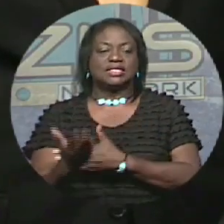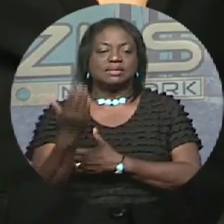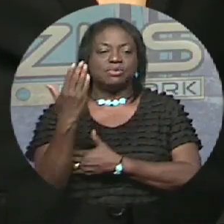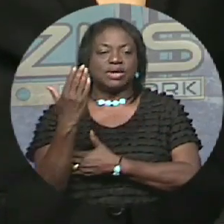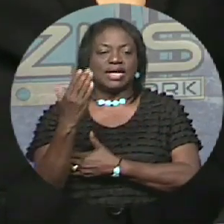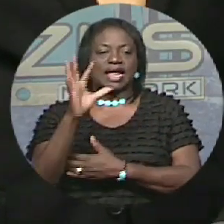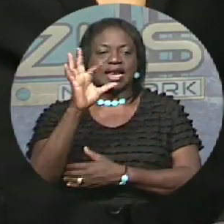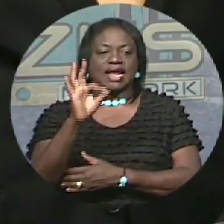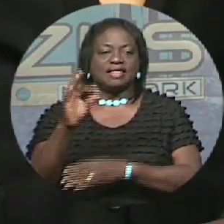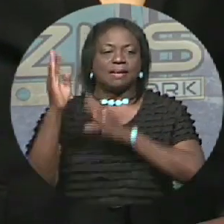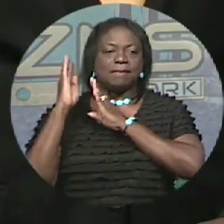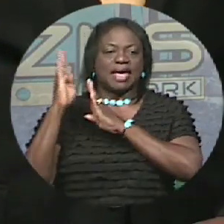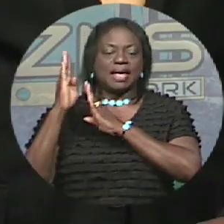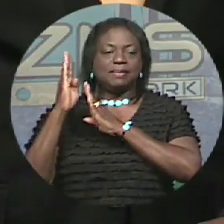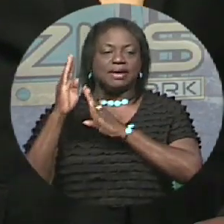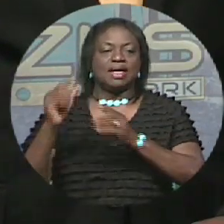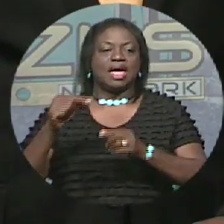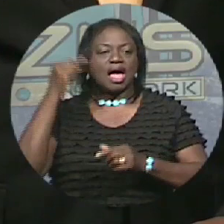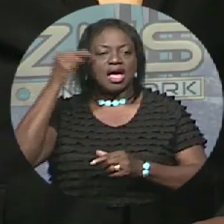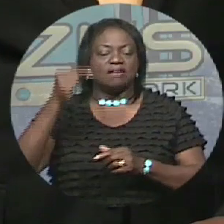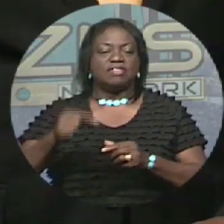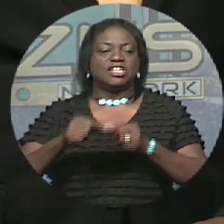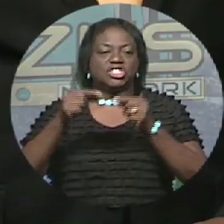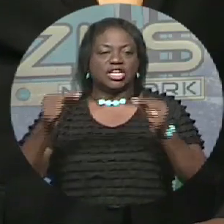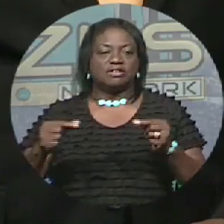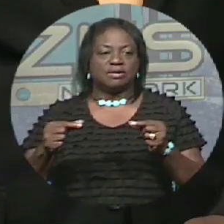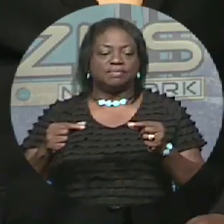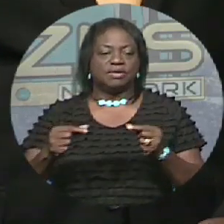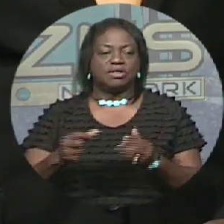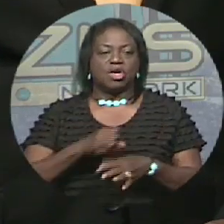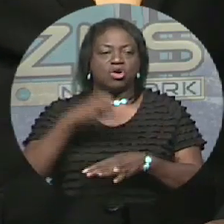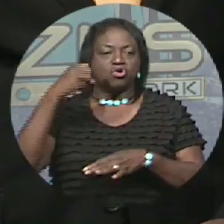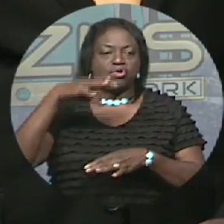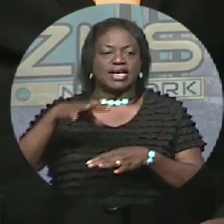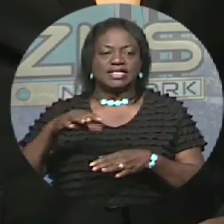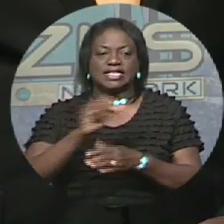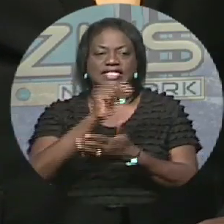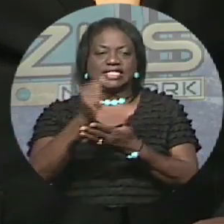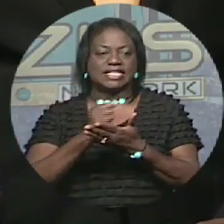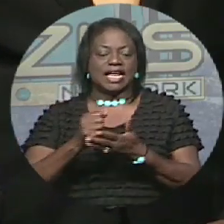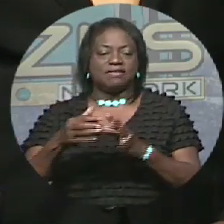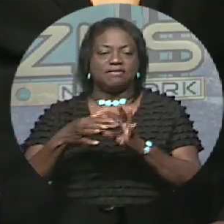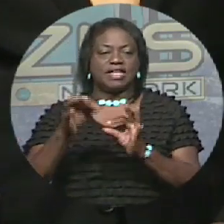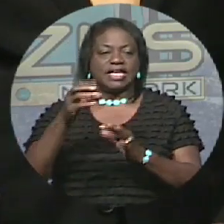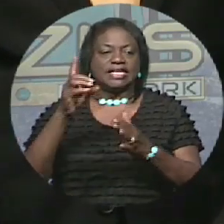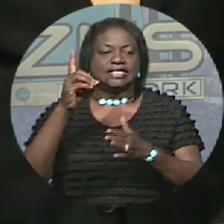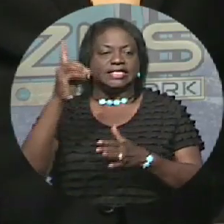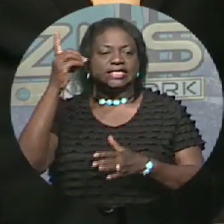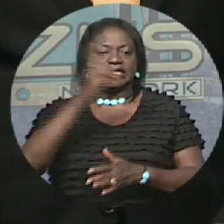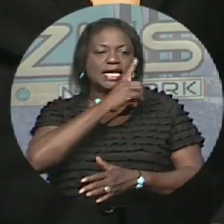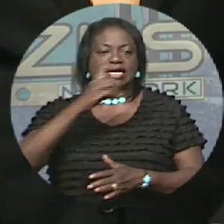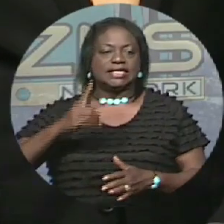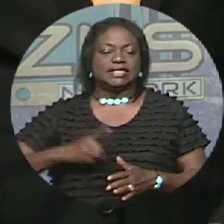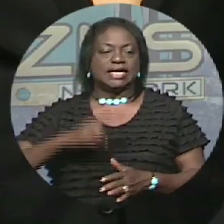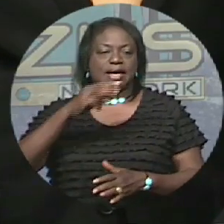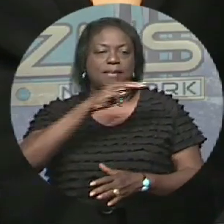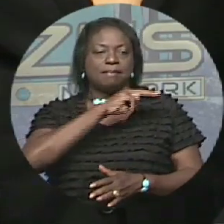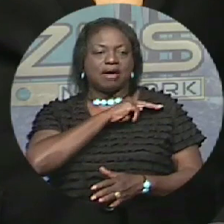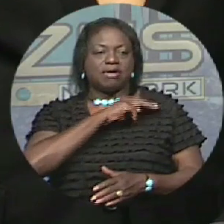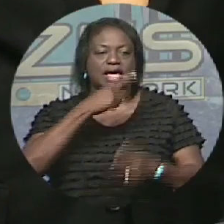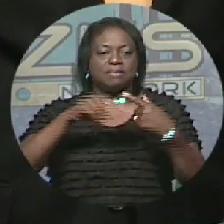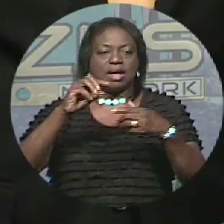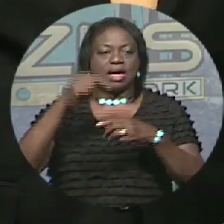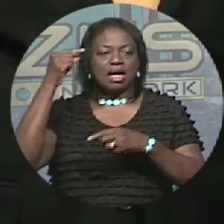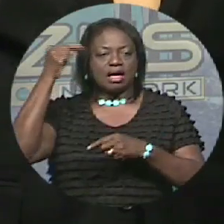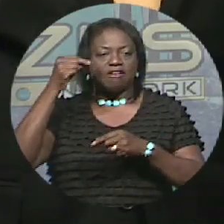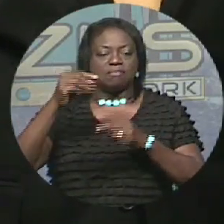Governor General. With the grace and style Bahamians have come to know of Dame Marguerite, she arrived at Government House just after noon today.